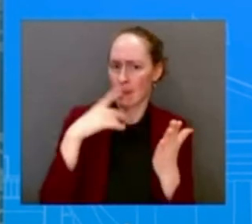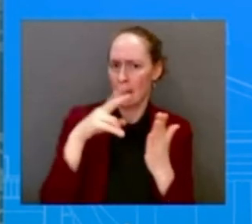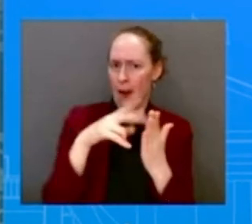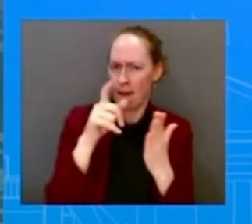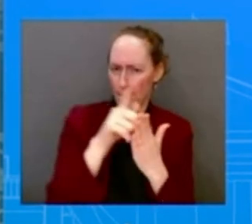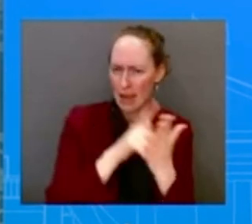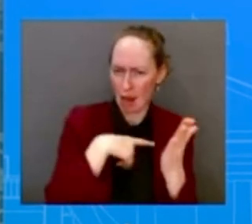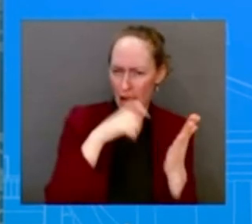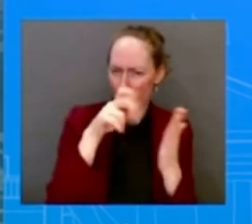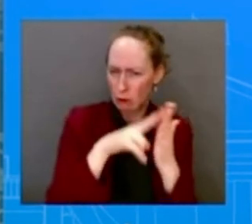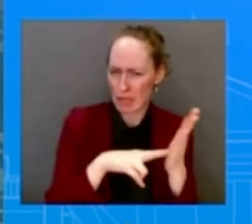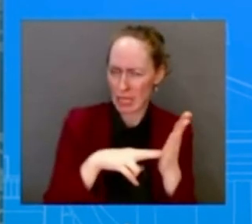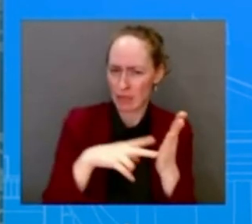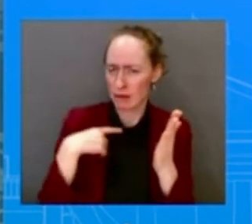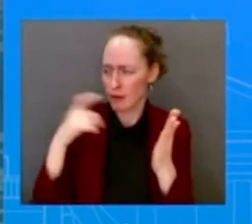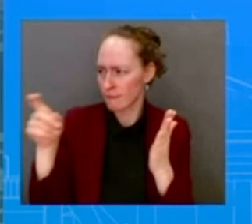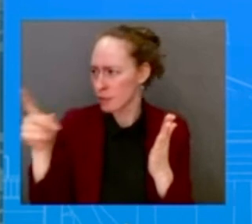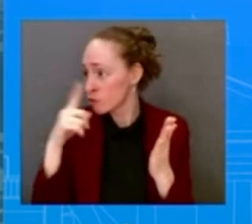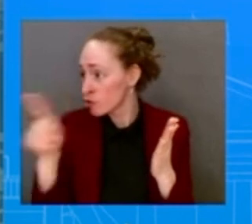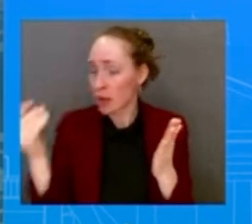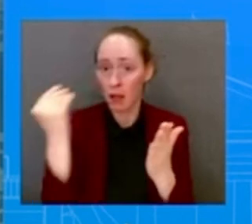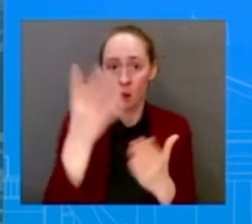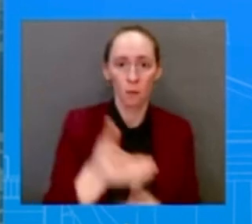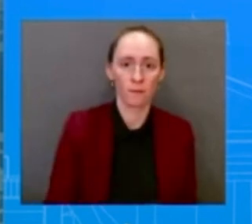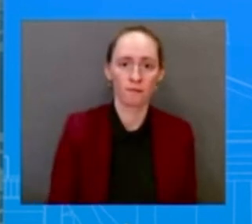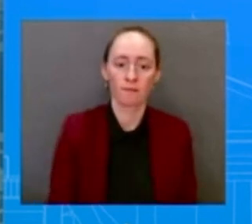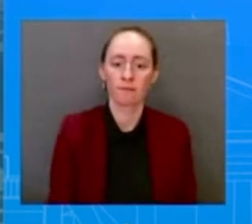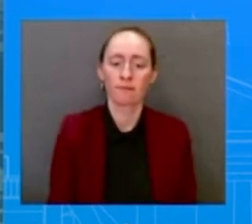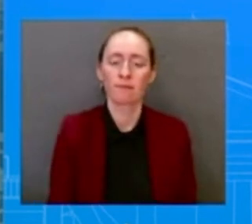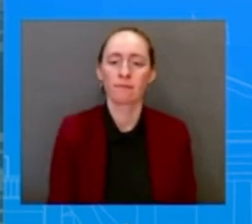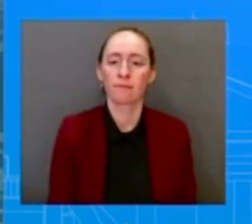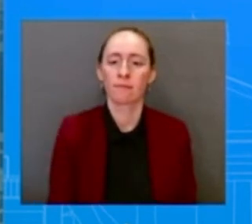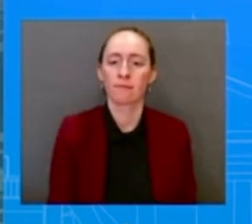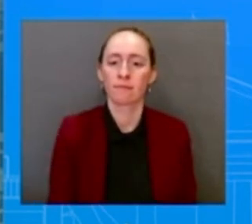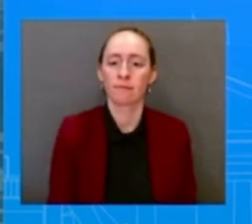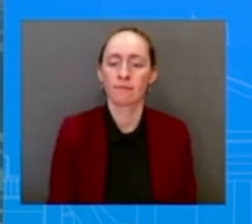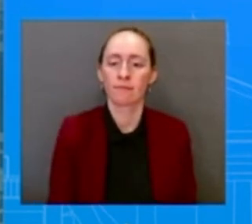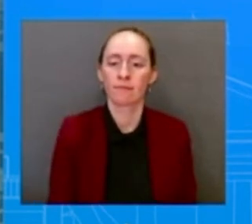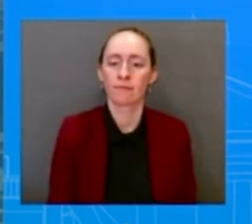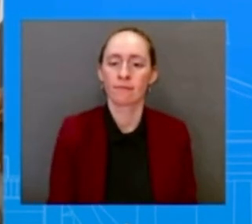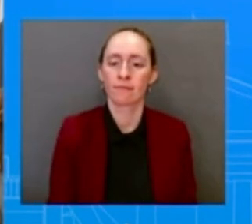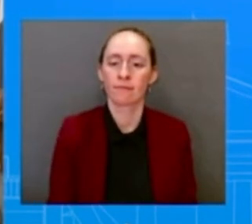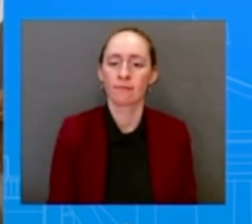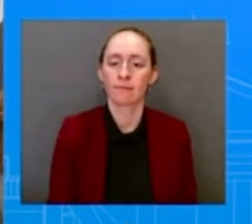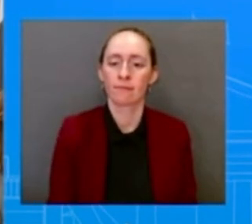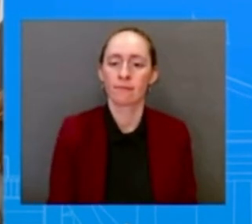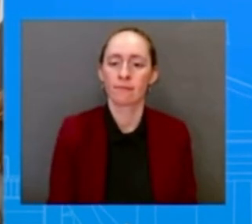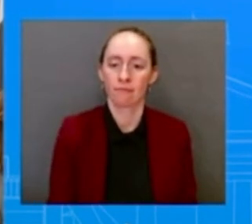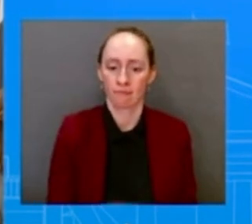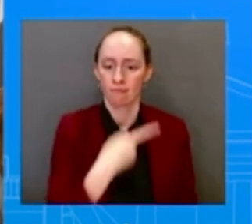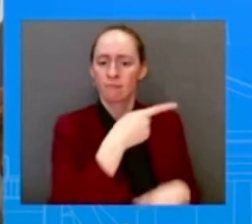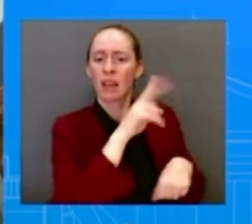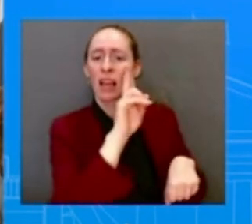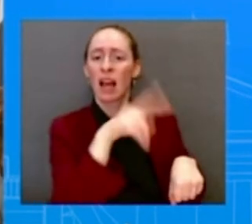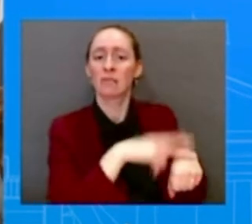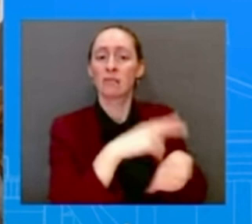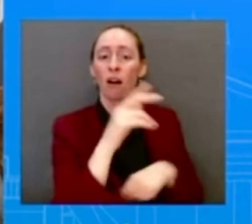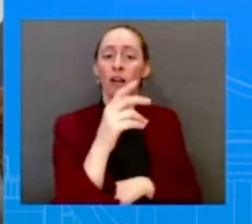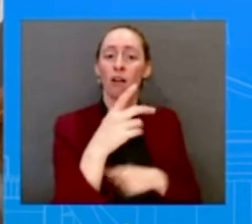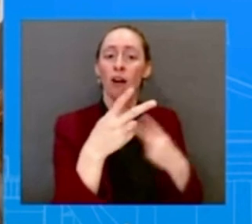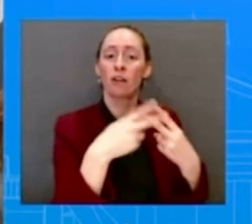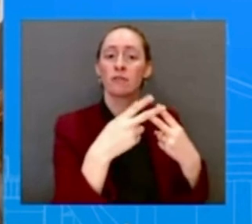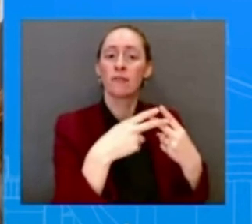Okay, Karine, while this briefing's been underway, the National Archives has released some of the communications between the president's personal attorneys and the agency. One